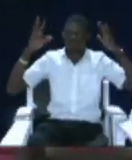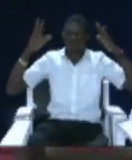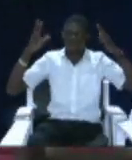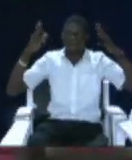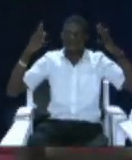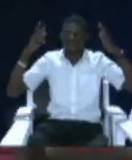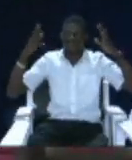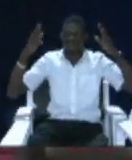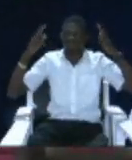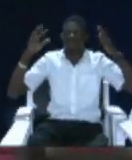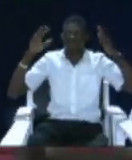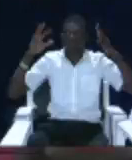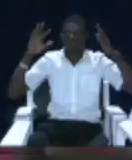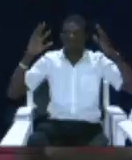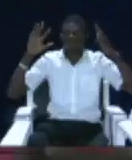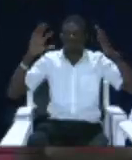Clap for the Lord.